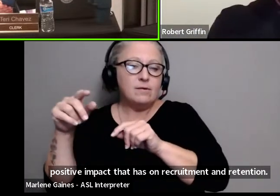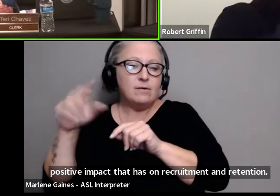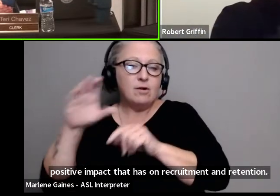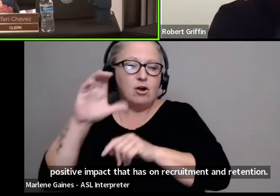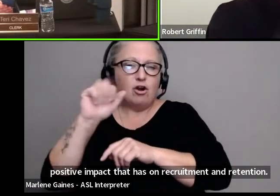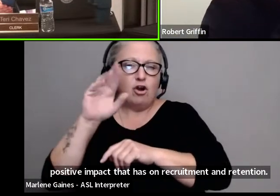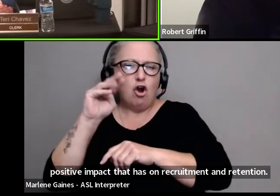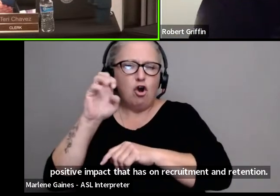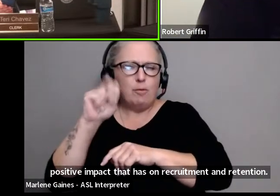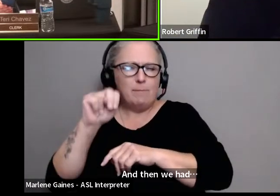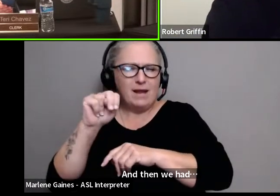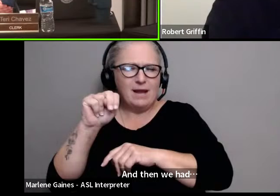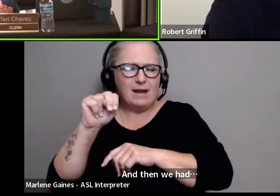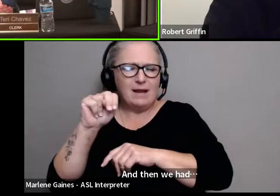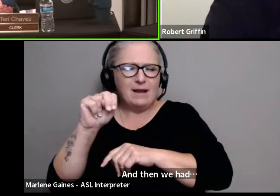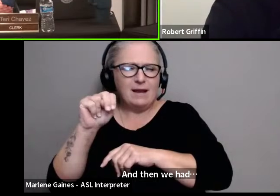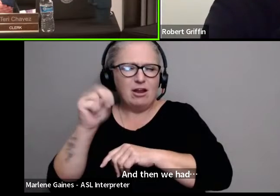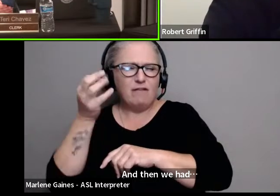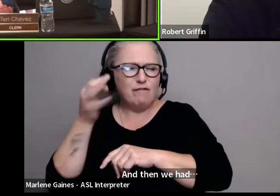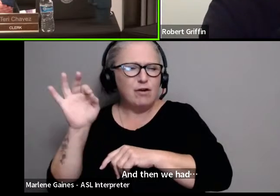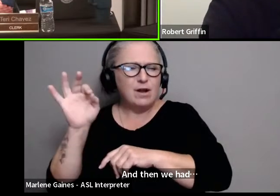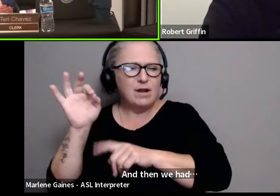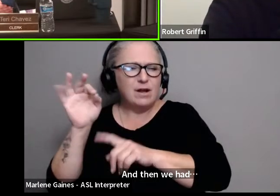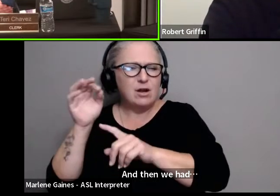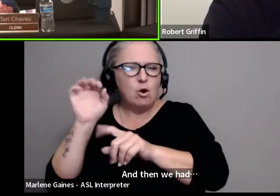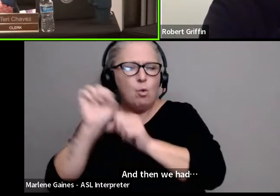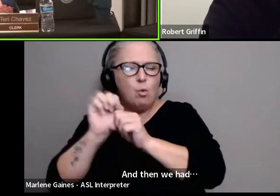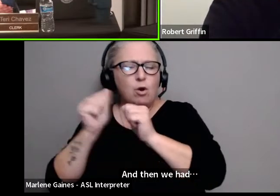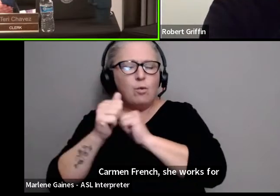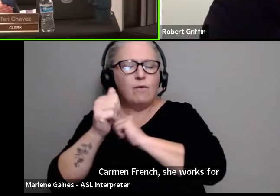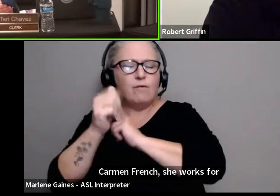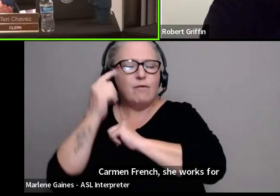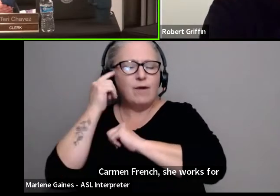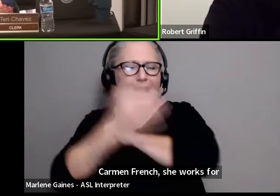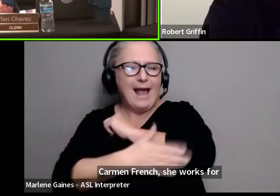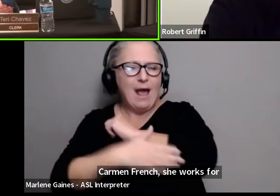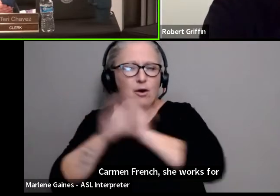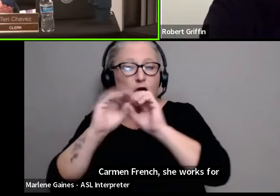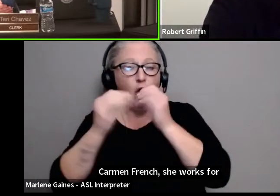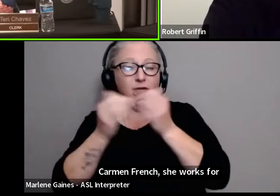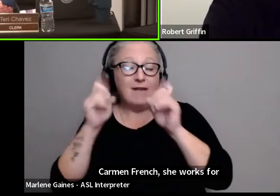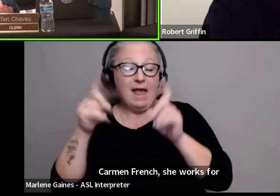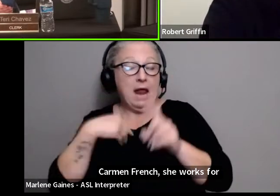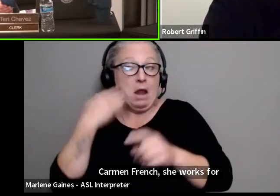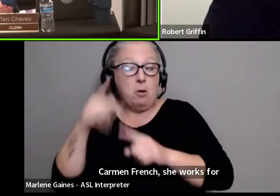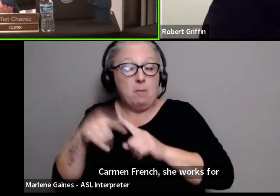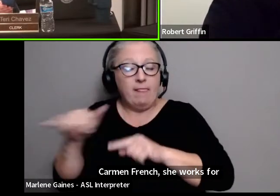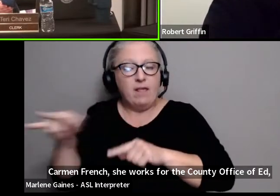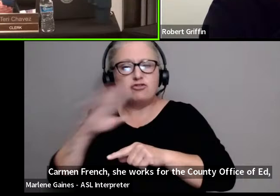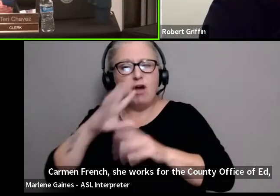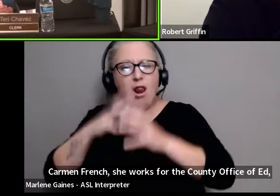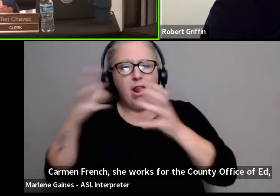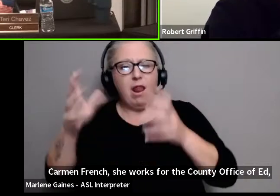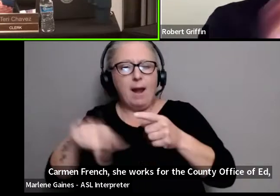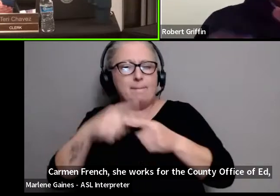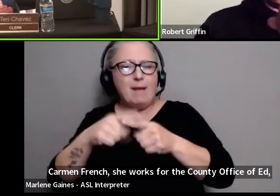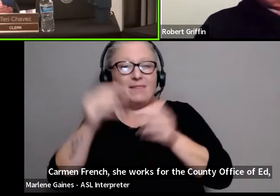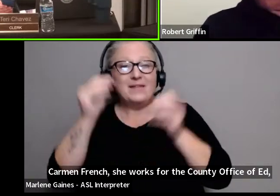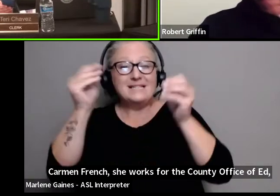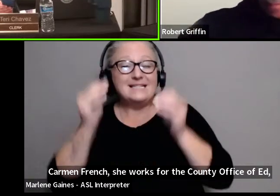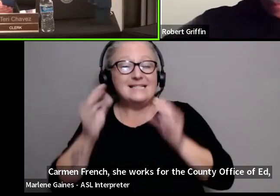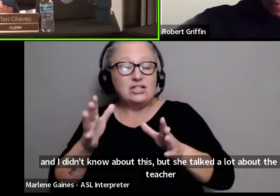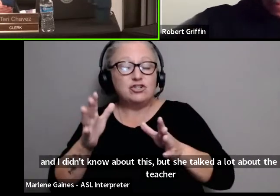Carmen French, she works for the County Office of Ed, and I didn't know about this, but she talked a lot about the teacher